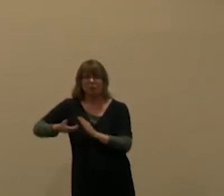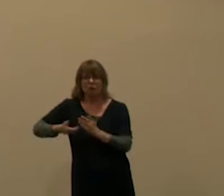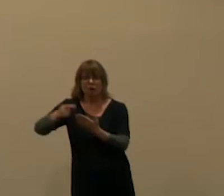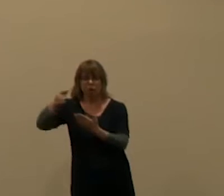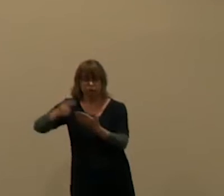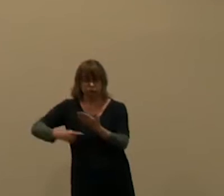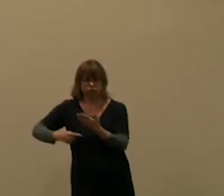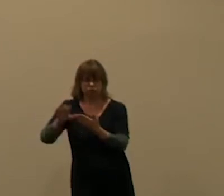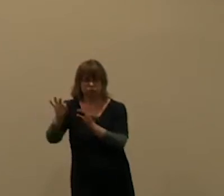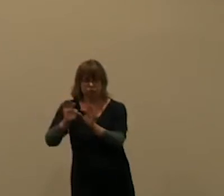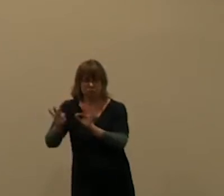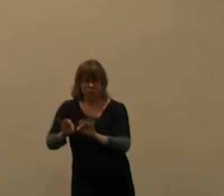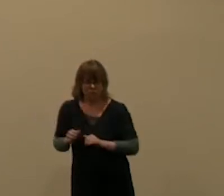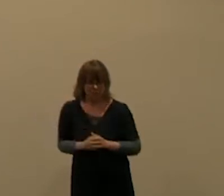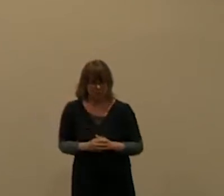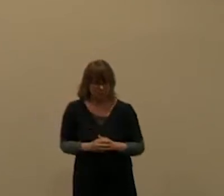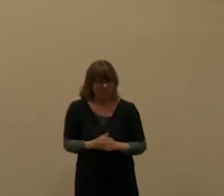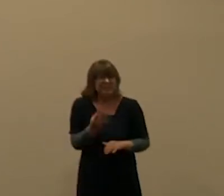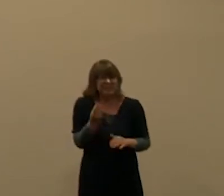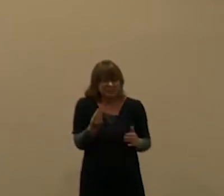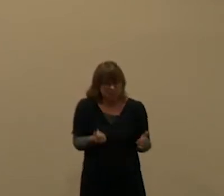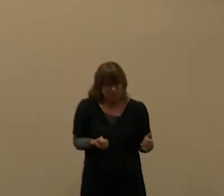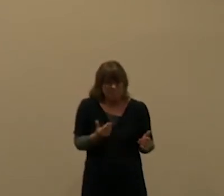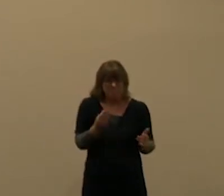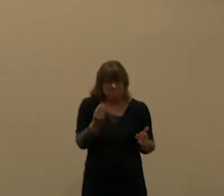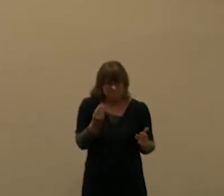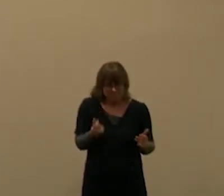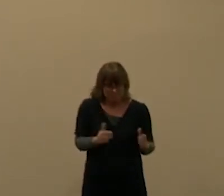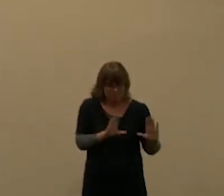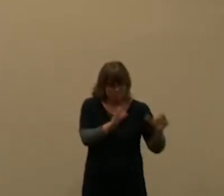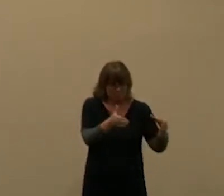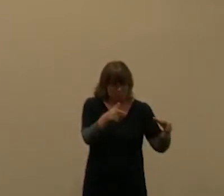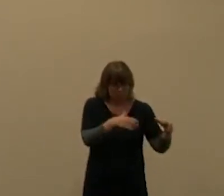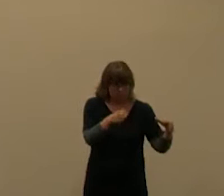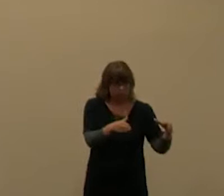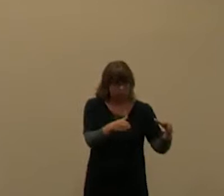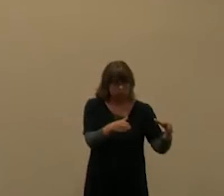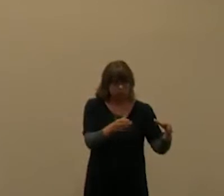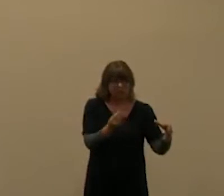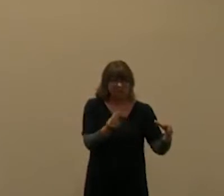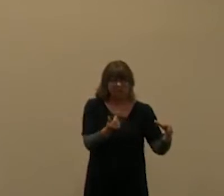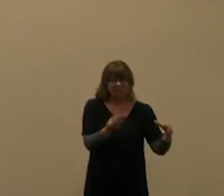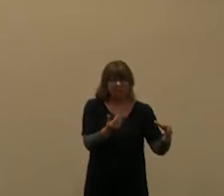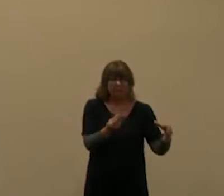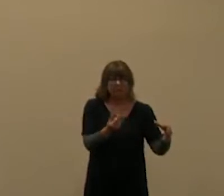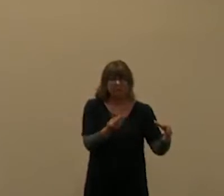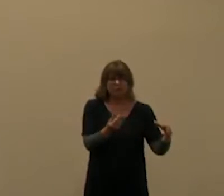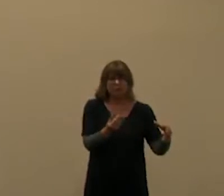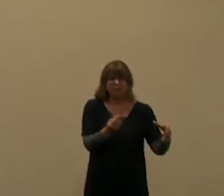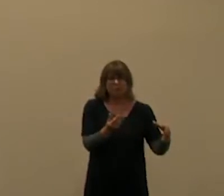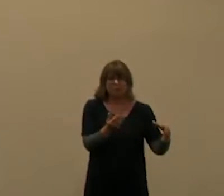Now, there are a few, if you do this company-wide or tenant-wide, there are a few of